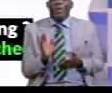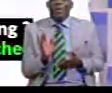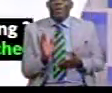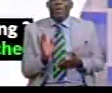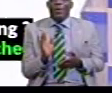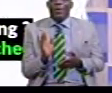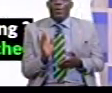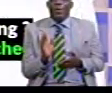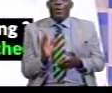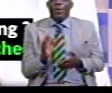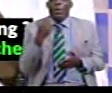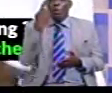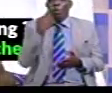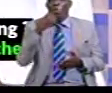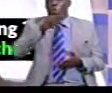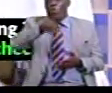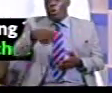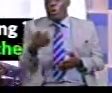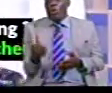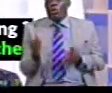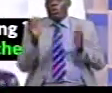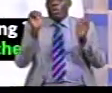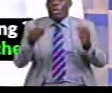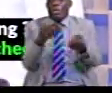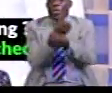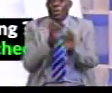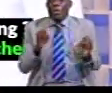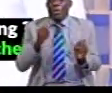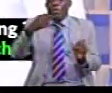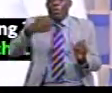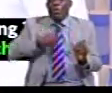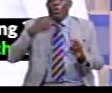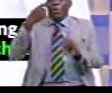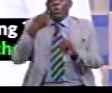God, who has rescued me from my